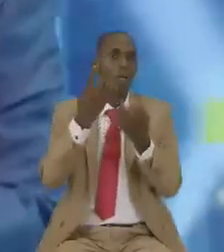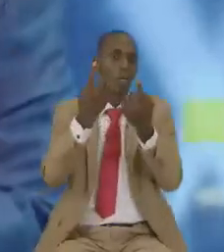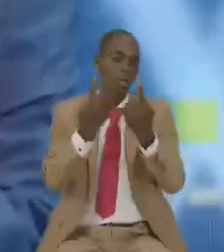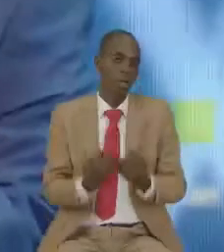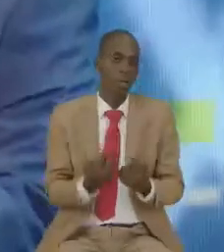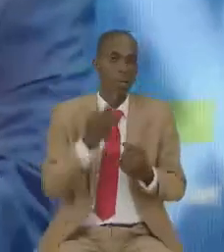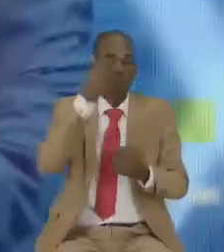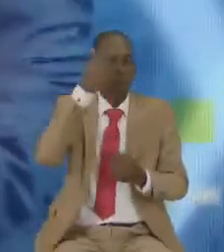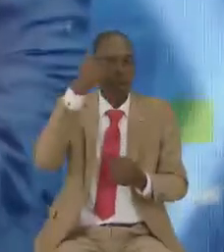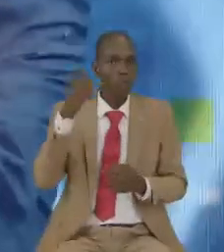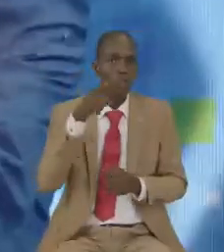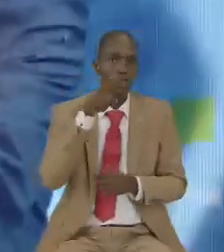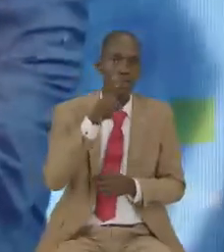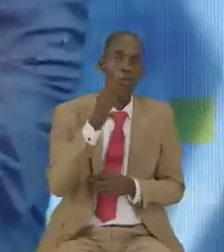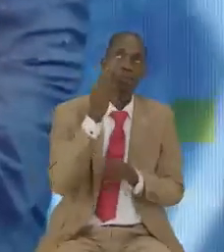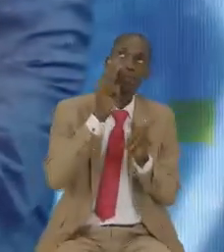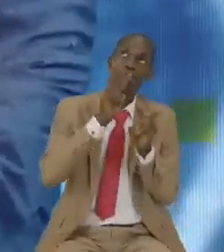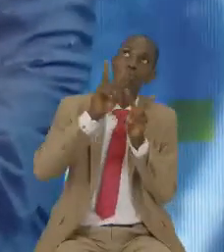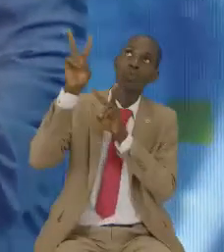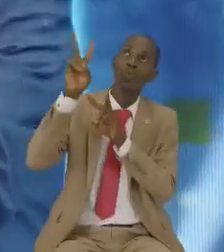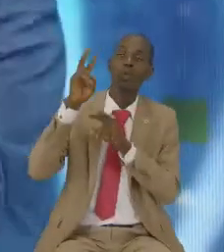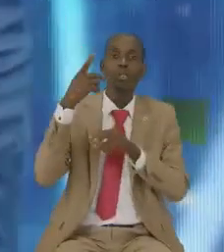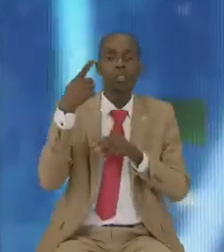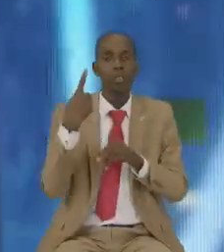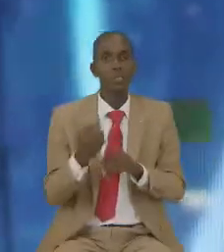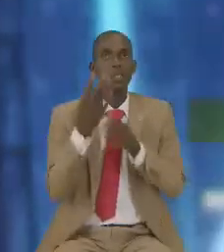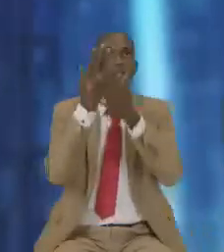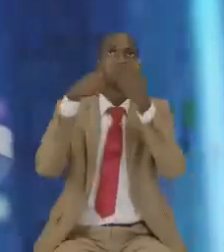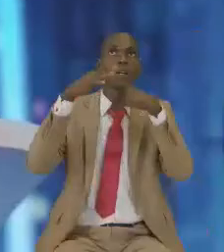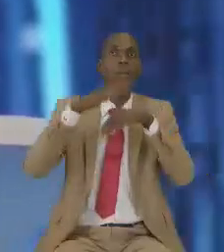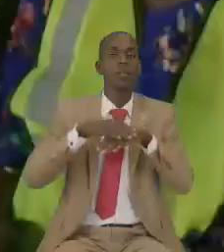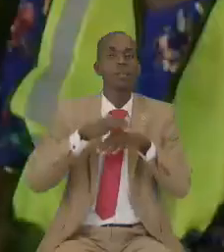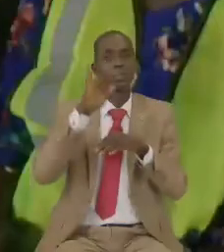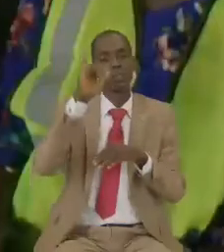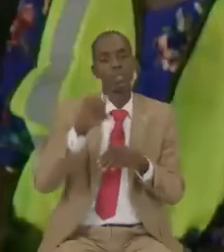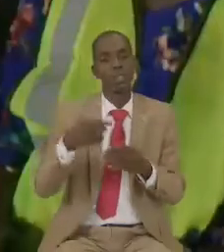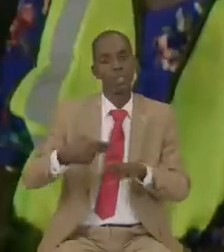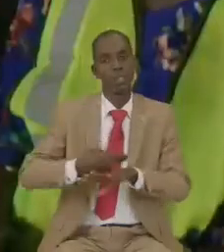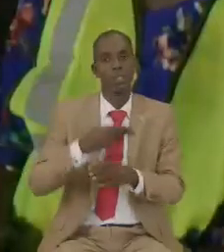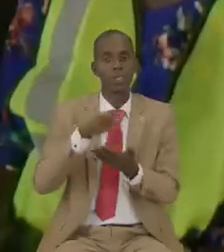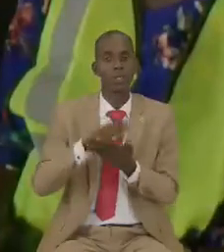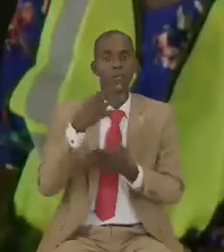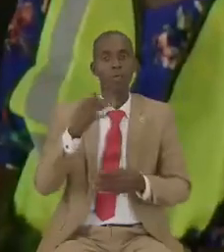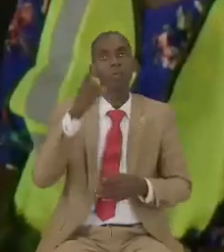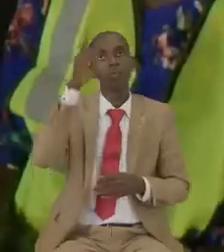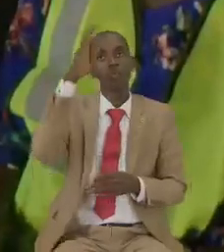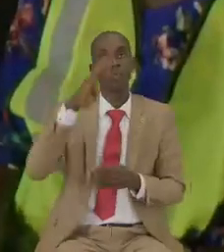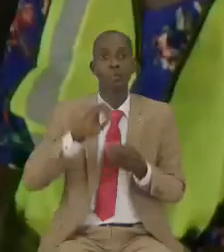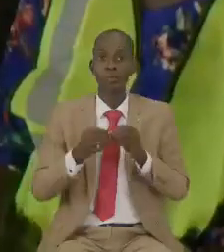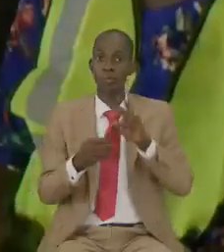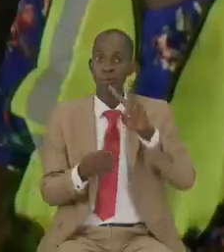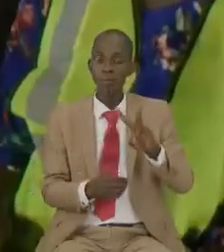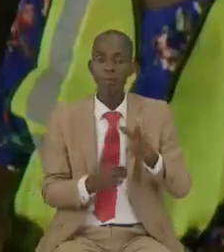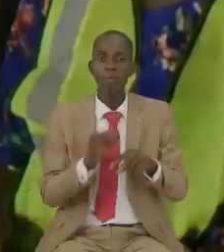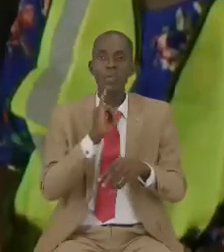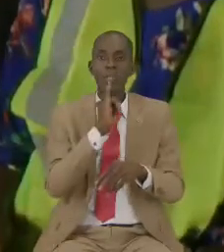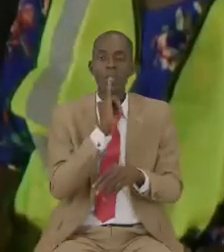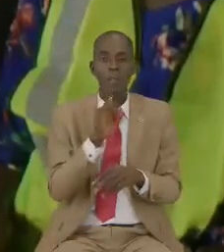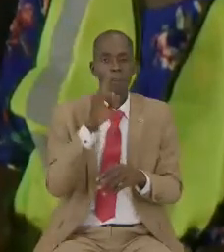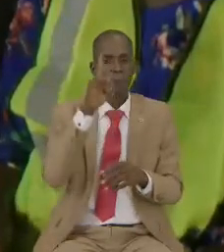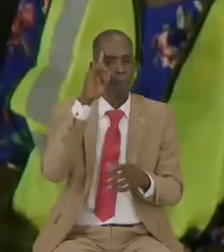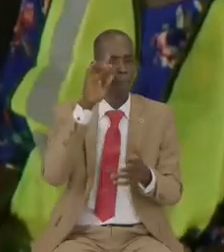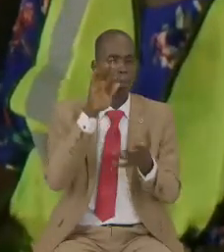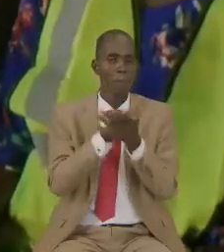you behold the heavenly Lamb of God. Number two is believing